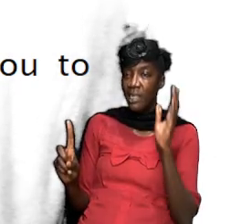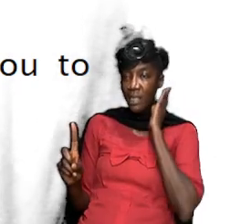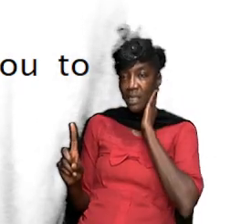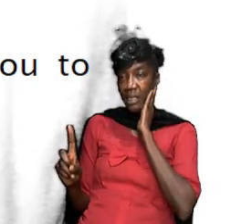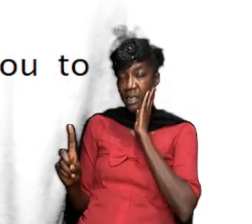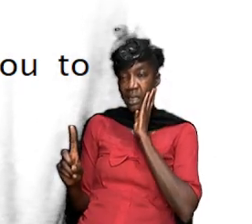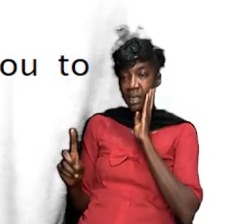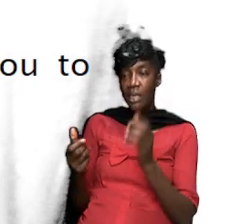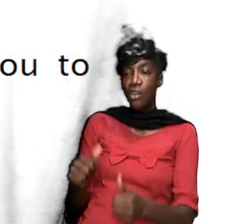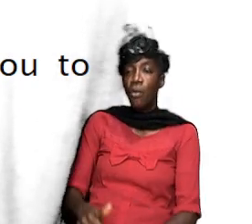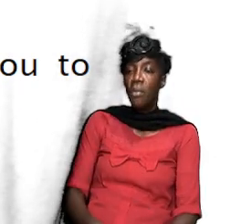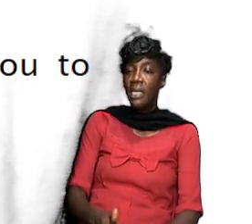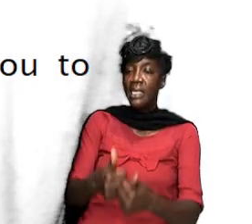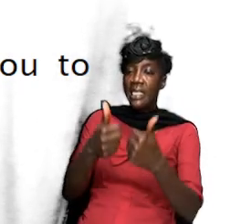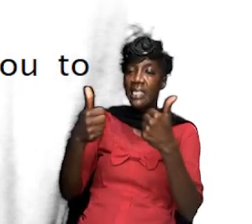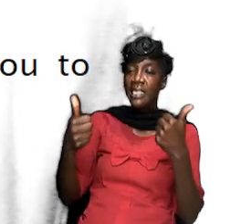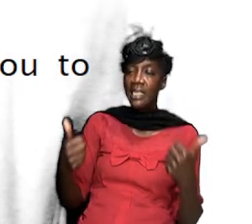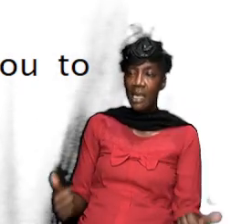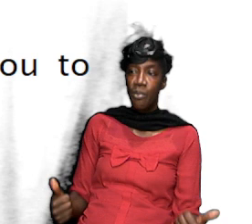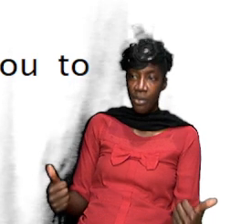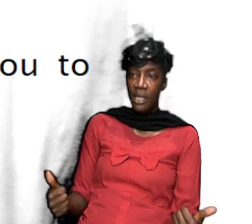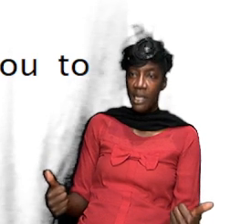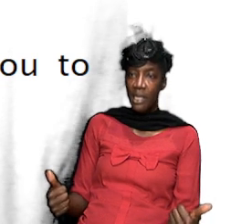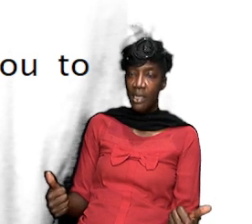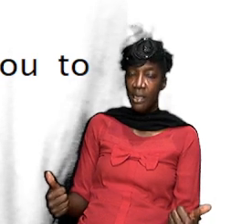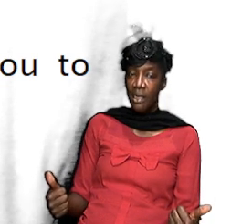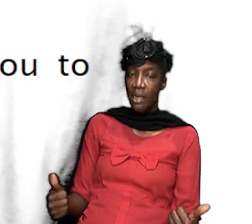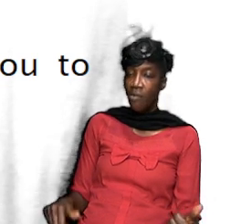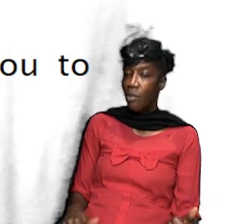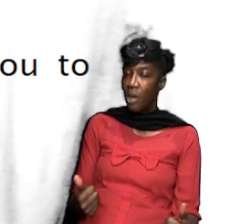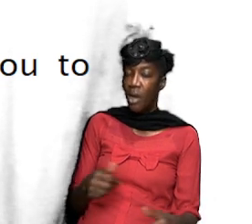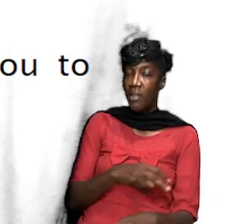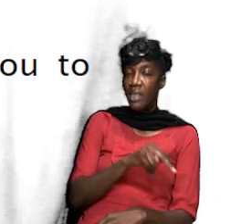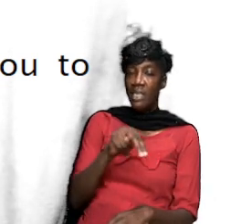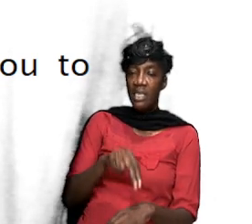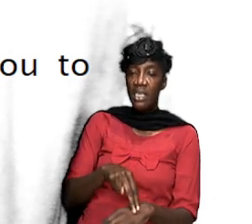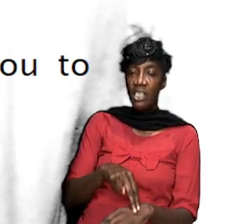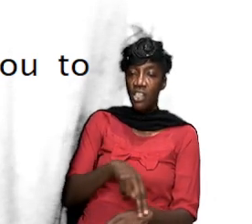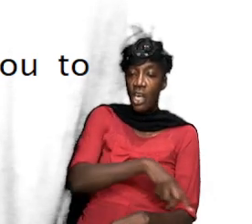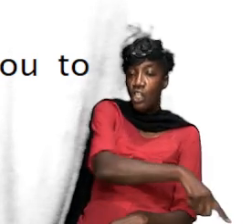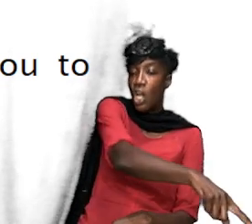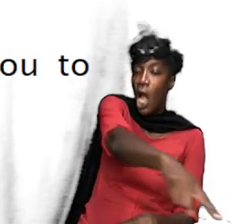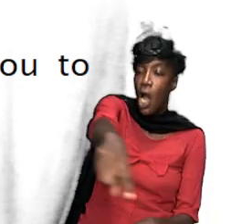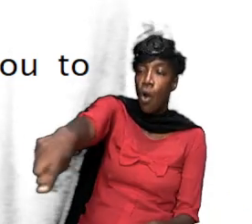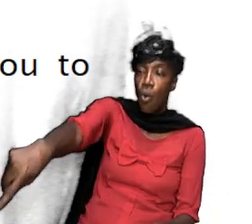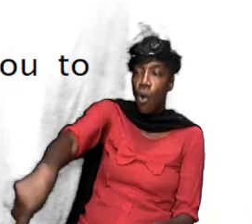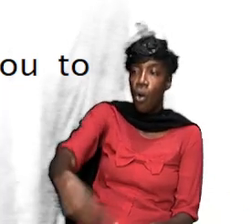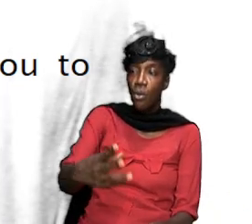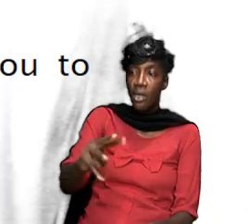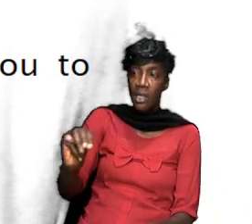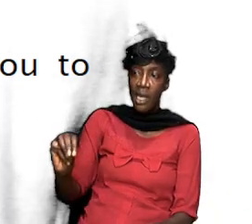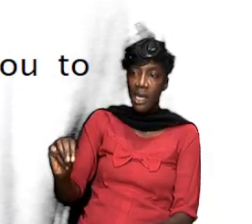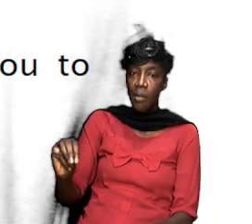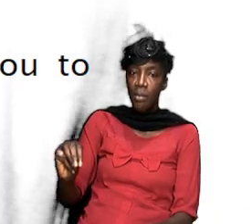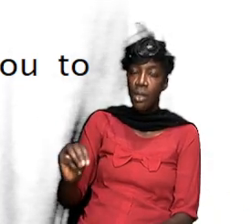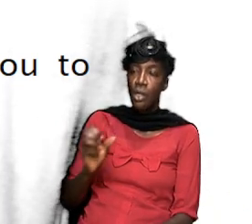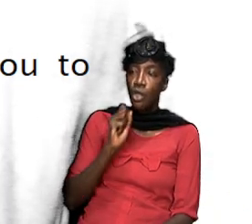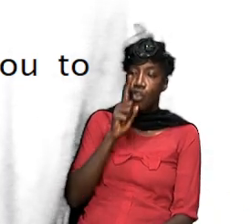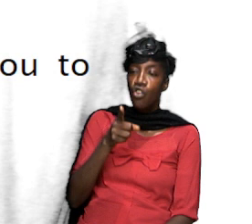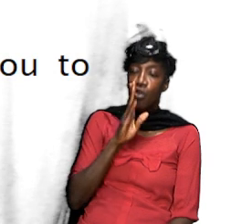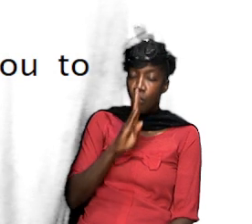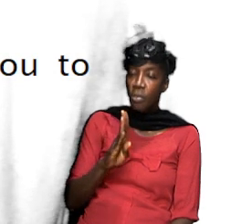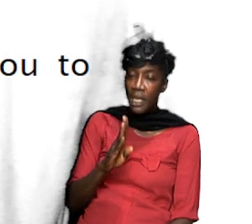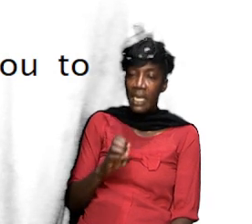to be separate and apart from the other nations around them. They should have been